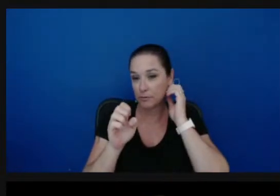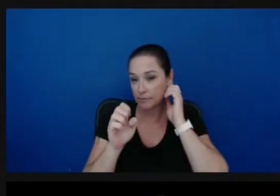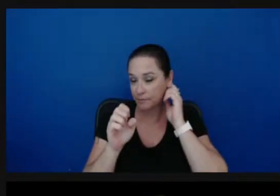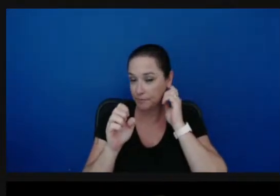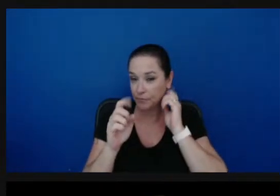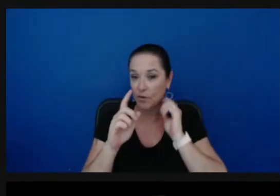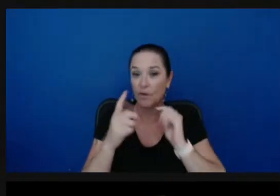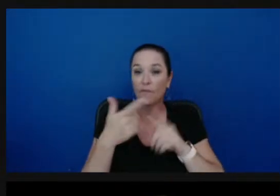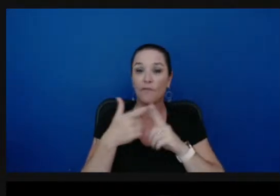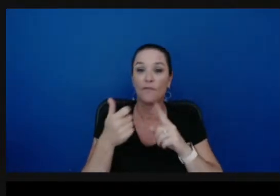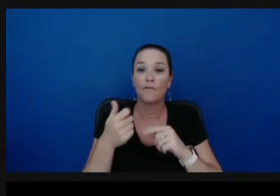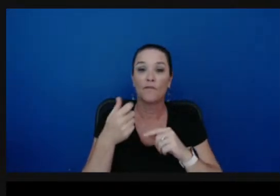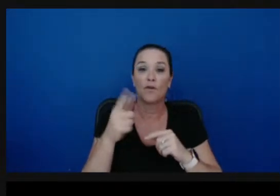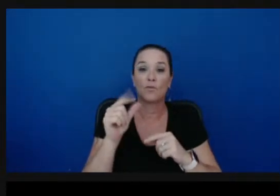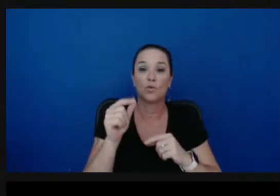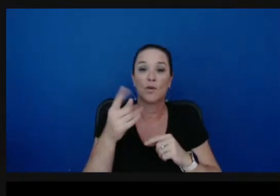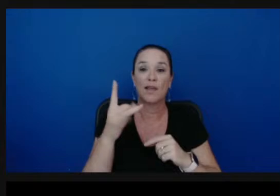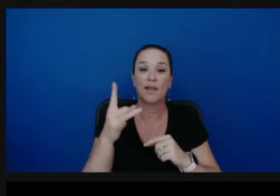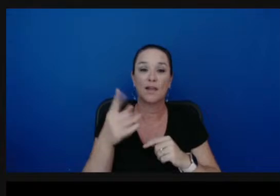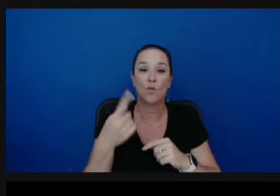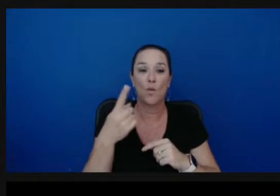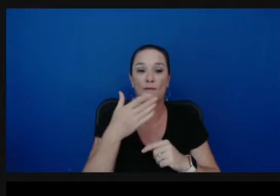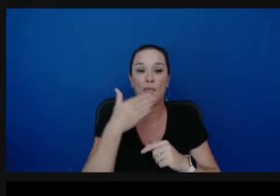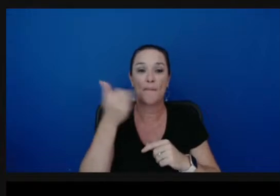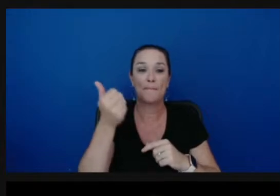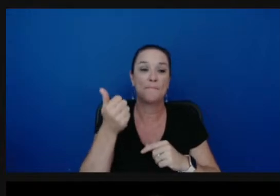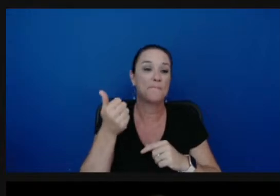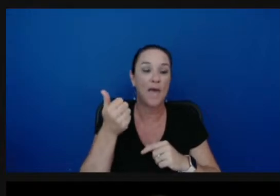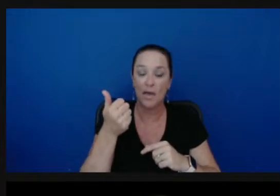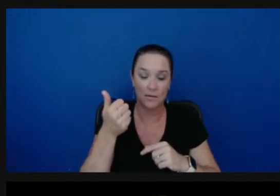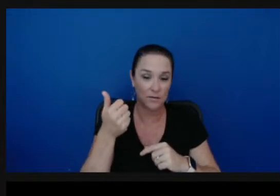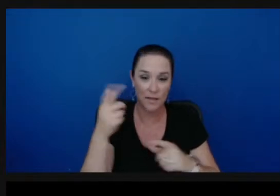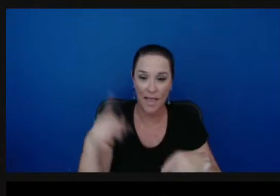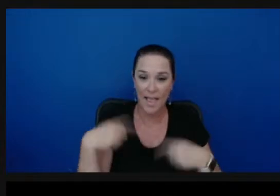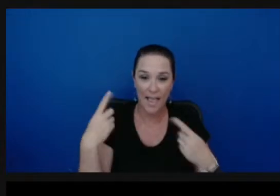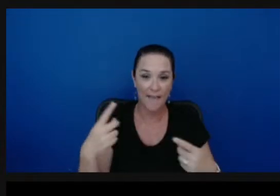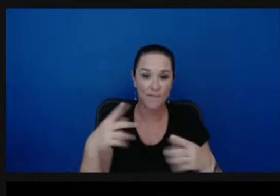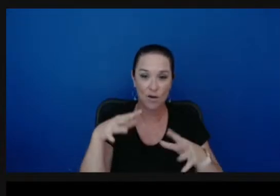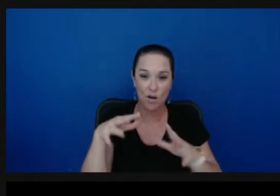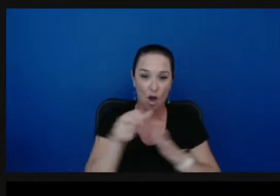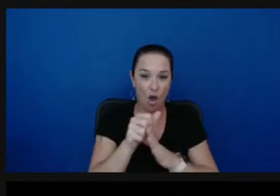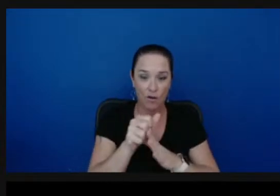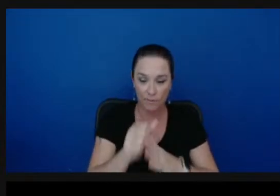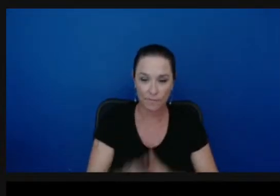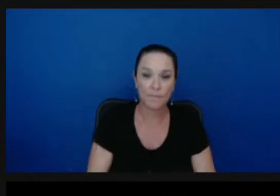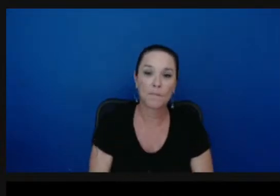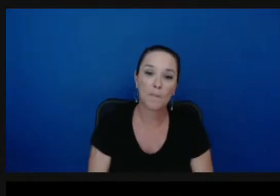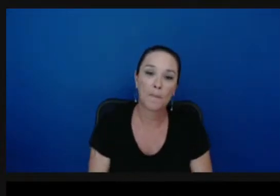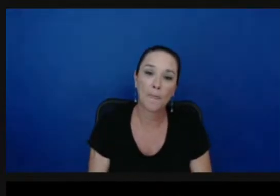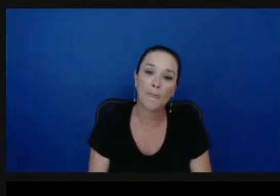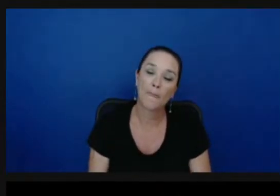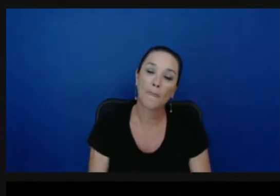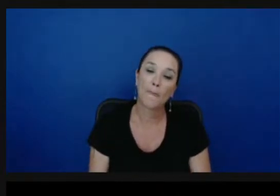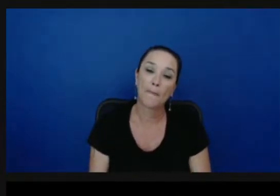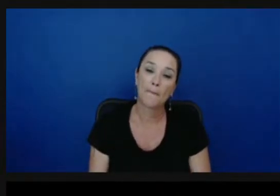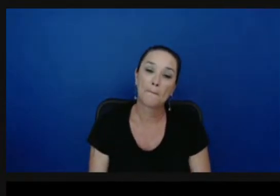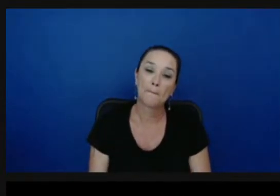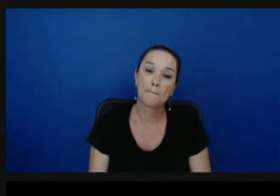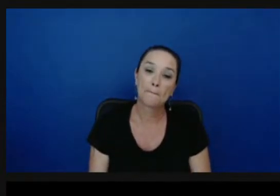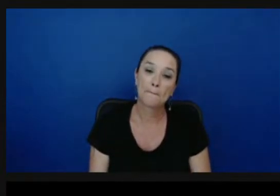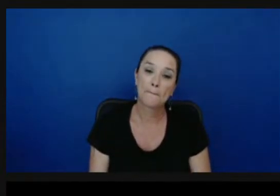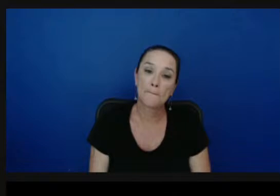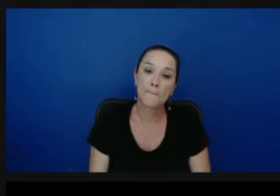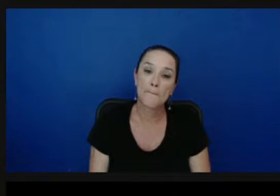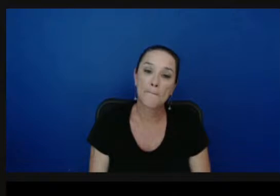is one of the best time lapses ever captured. So we'll come back to see the sequence